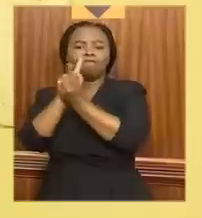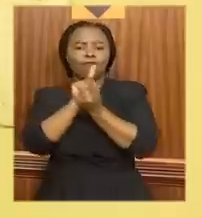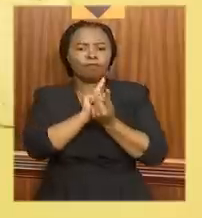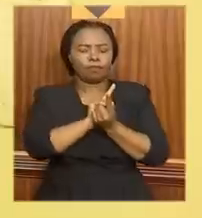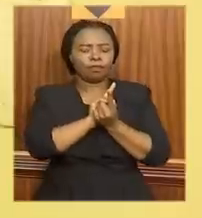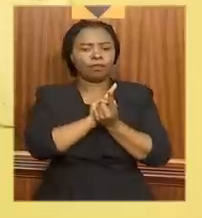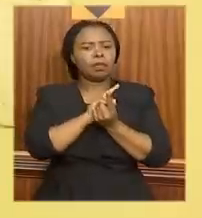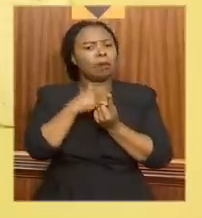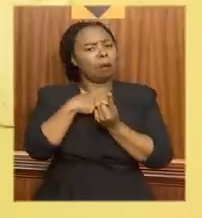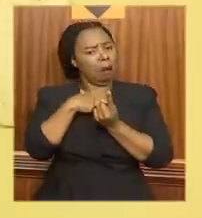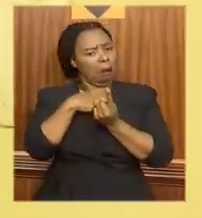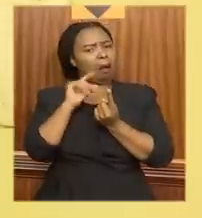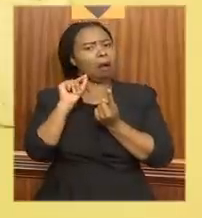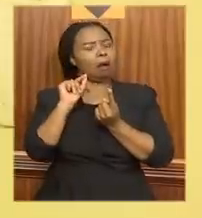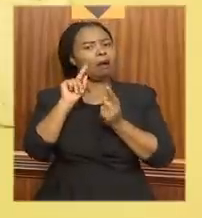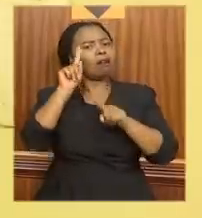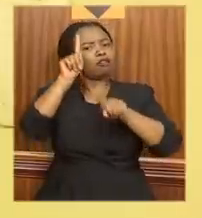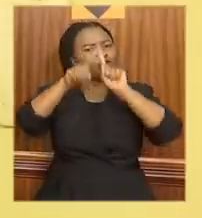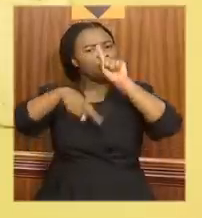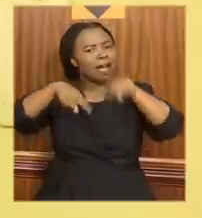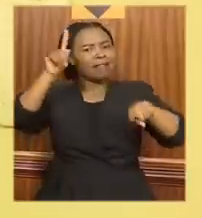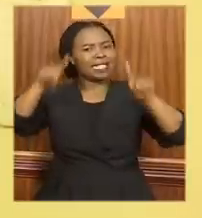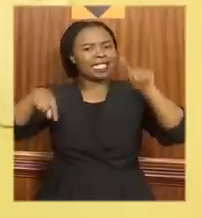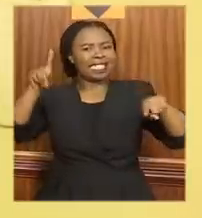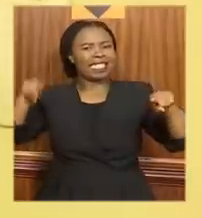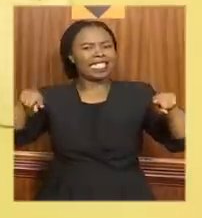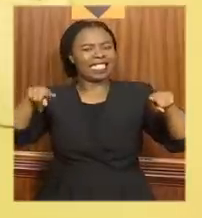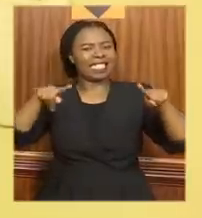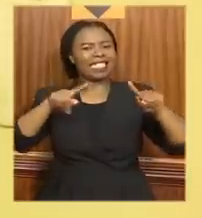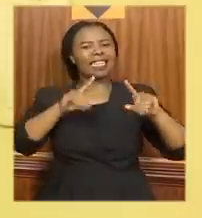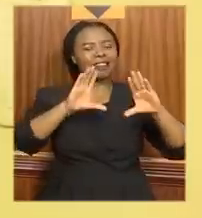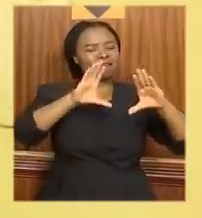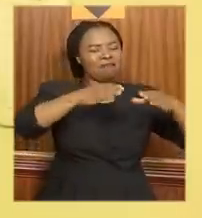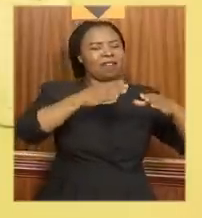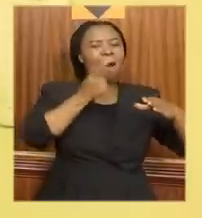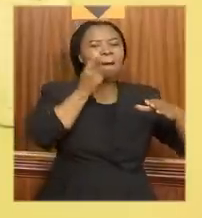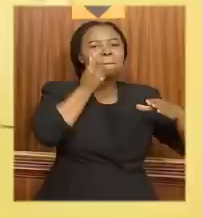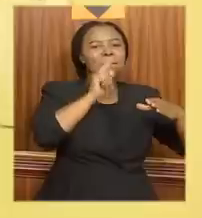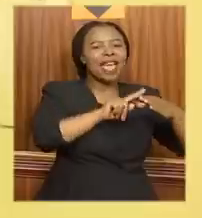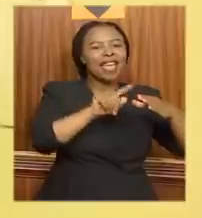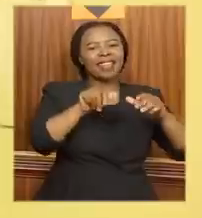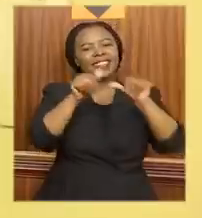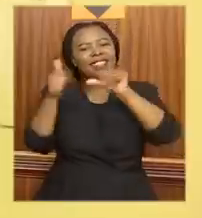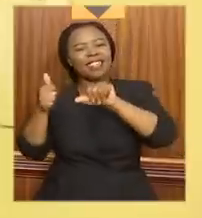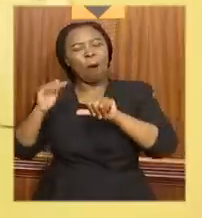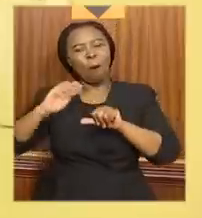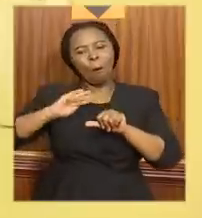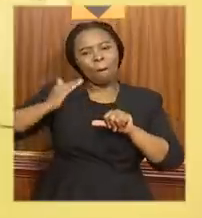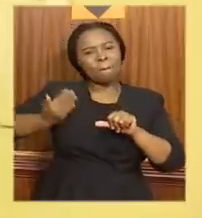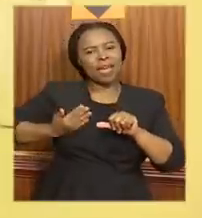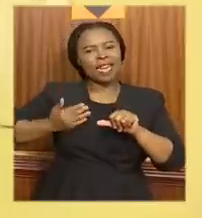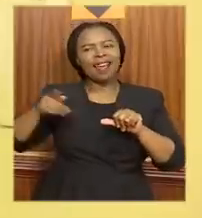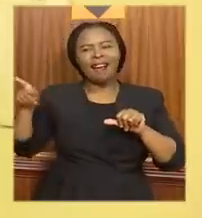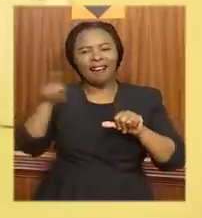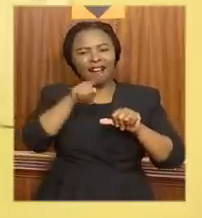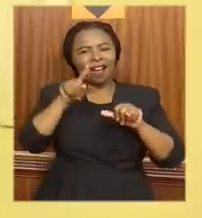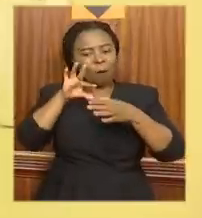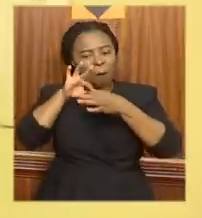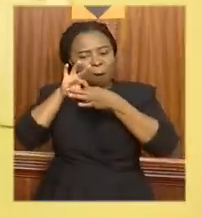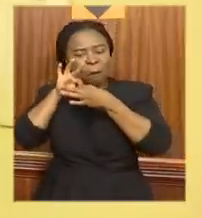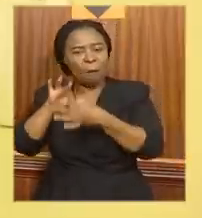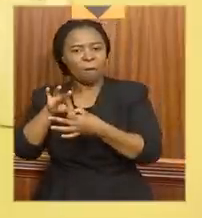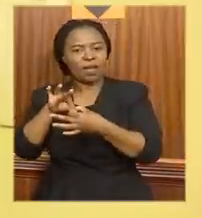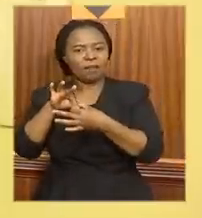with the diversity of this group of men and women and their commitment to getting